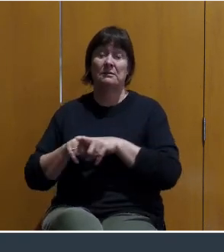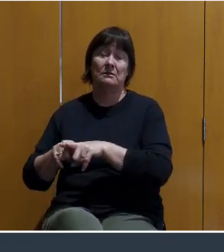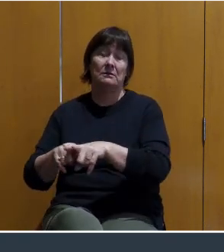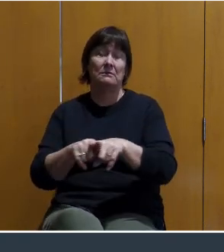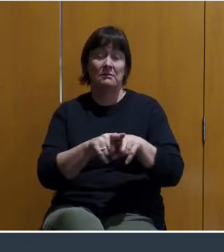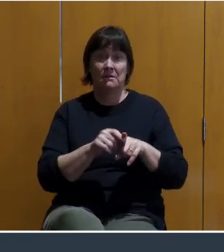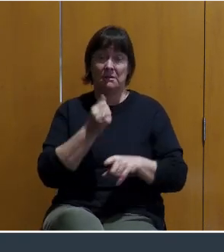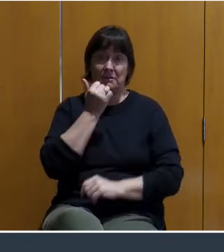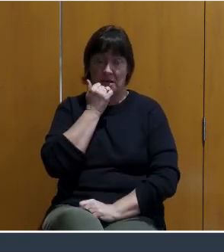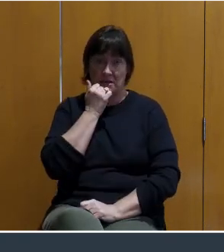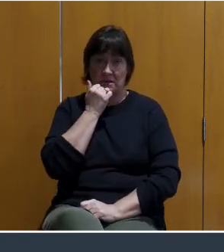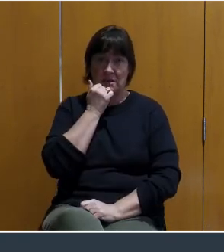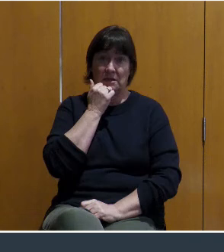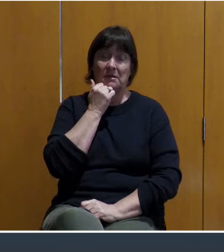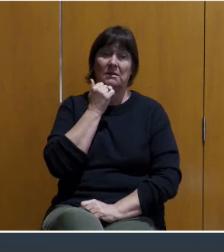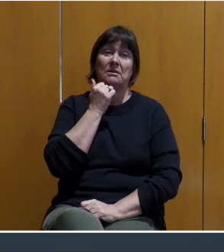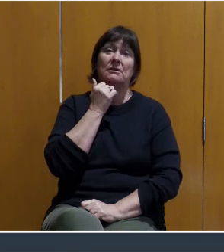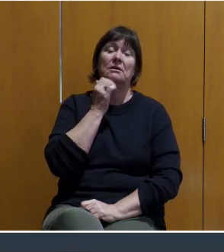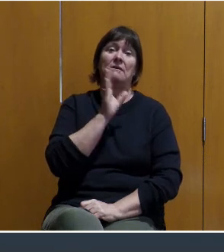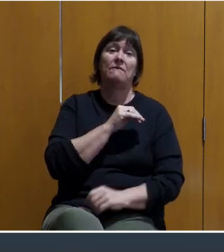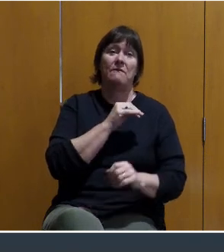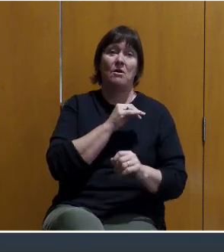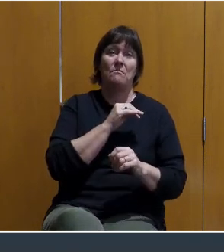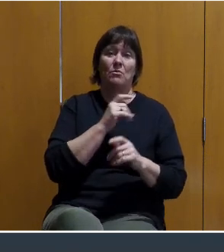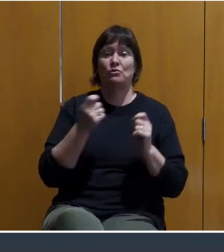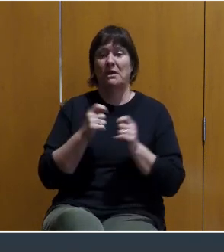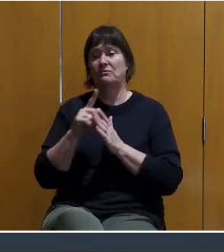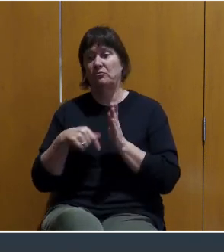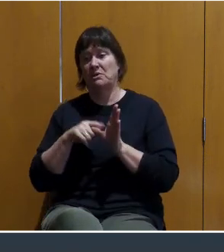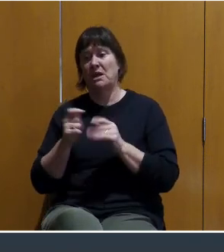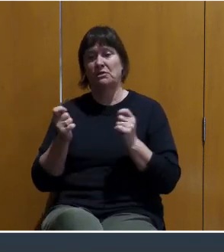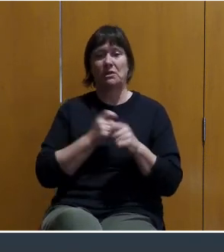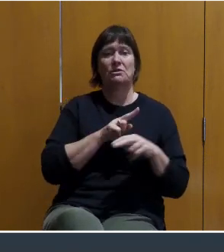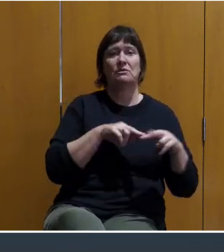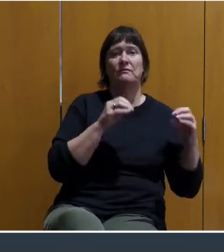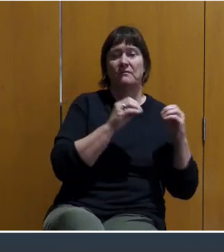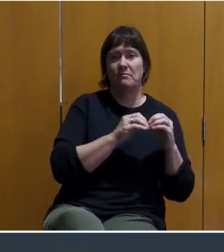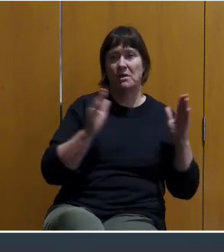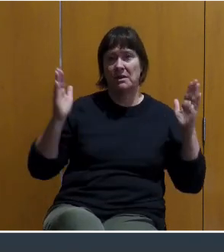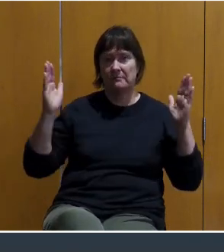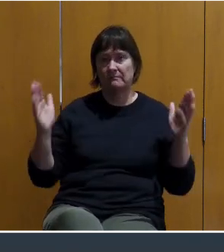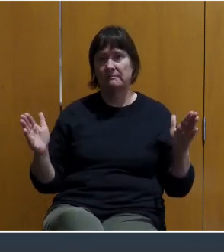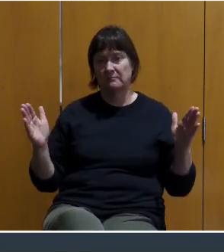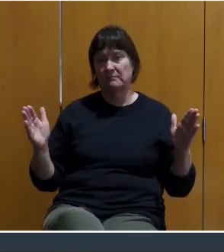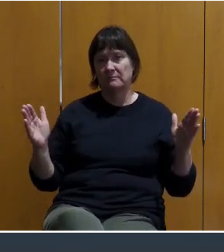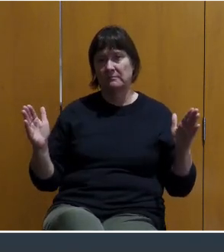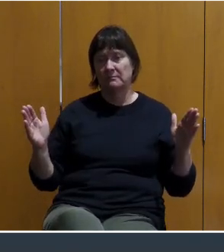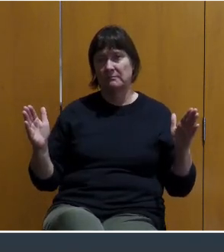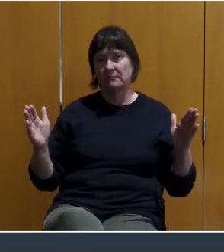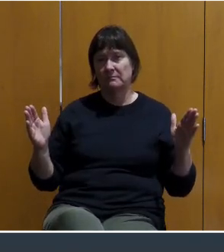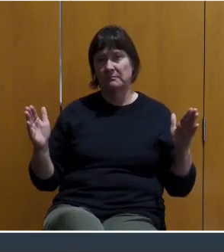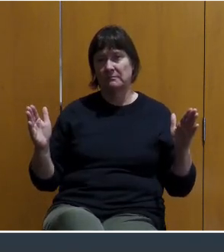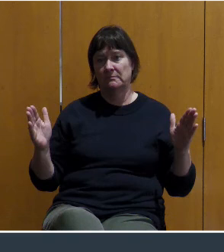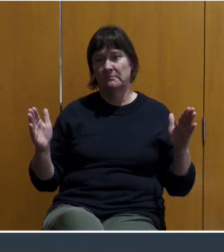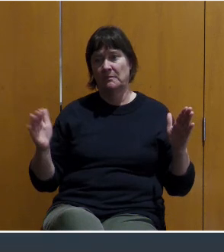period would be they nest from July to February, rather than actually I had it proposed from October to